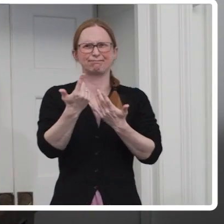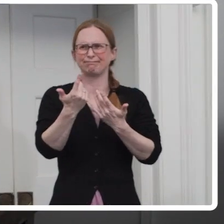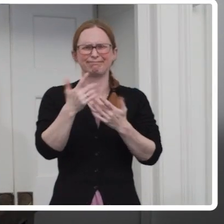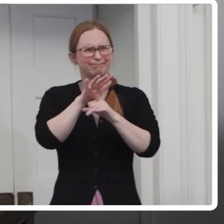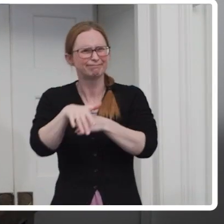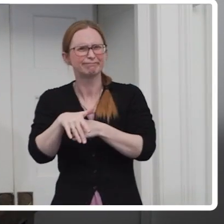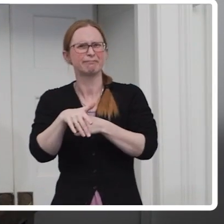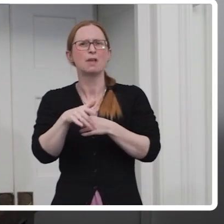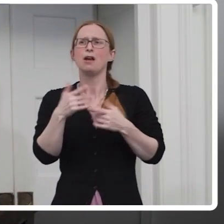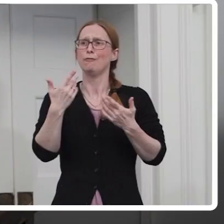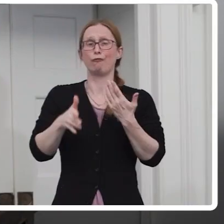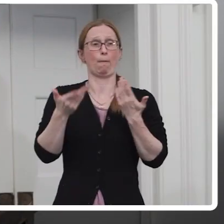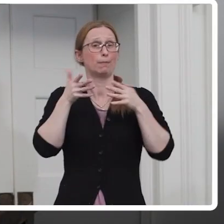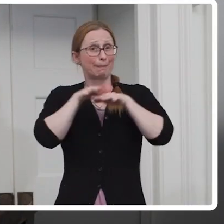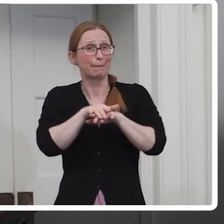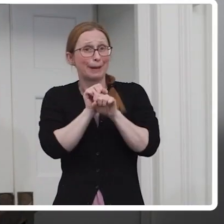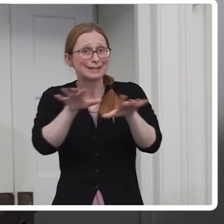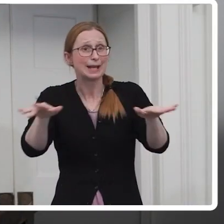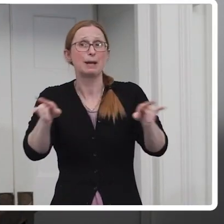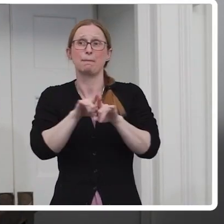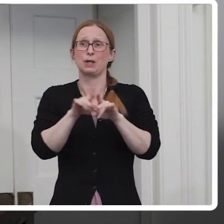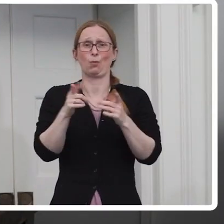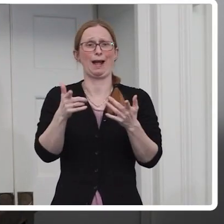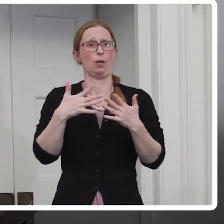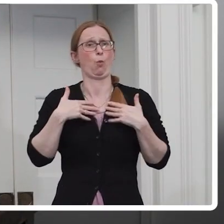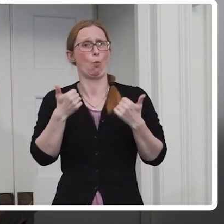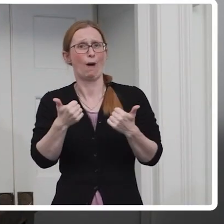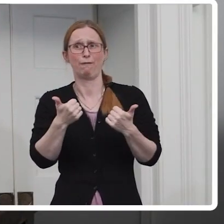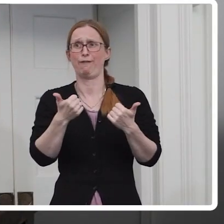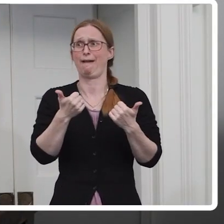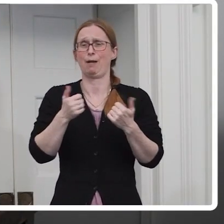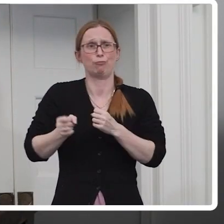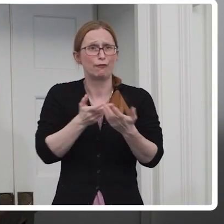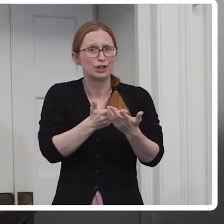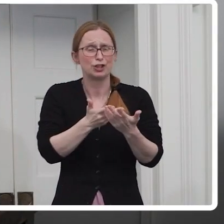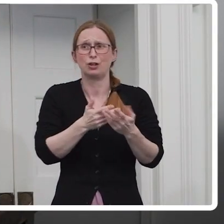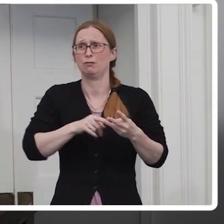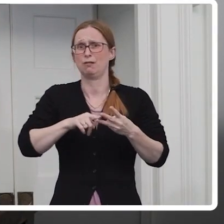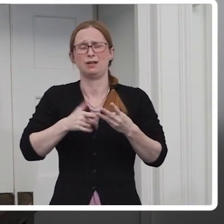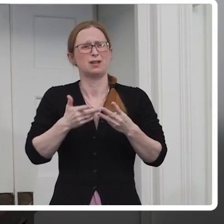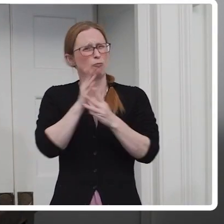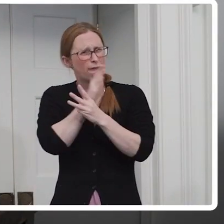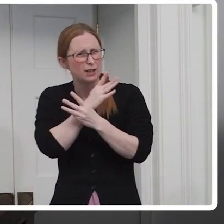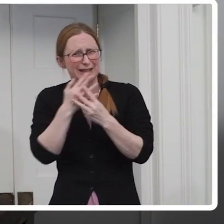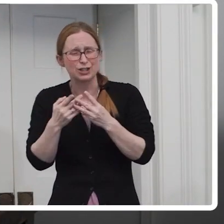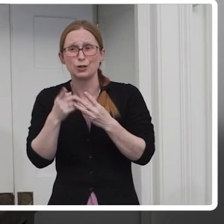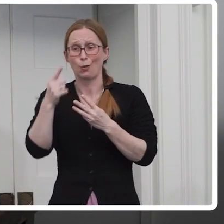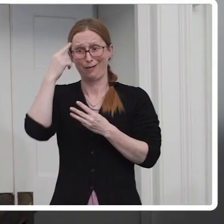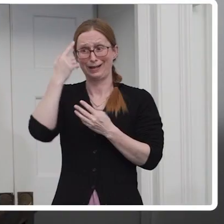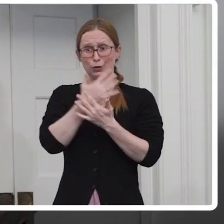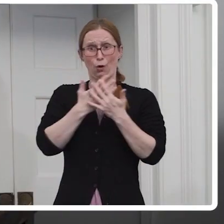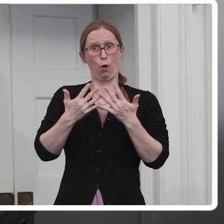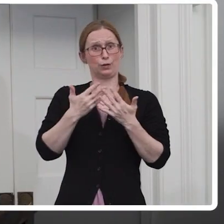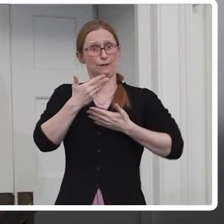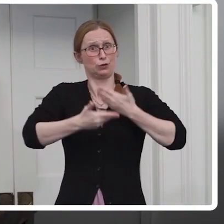today, shaped by things like the pandemic, but also the state of welfare provision and privatisation. And I don't think